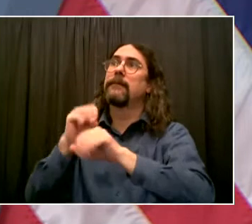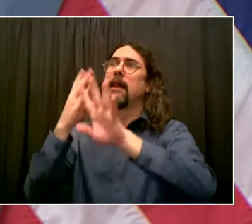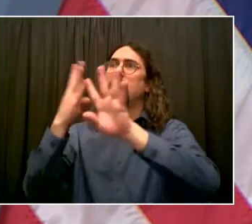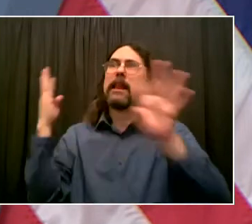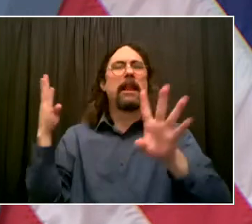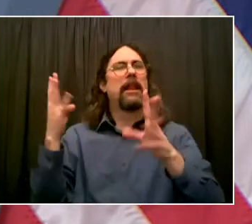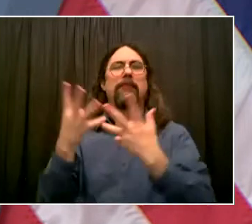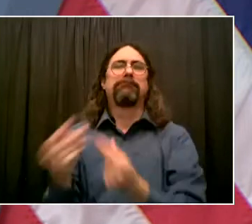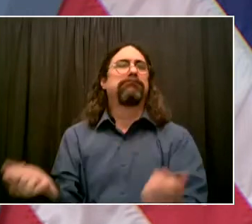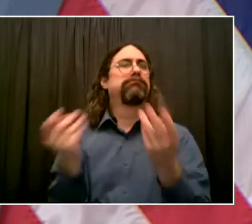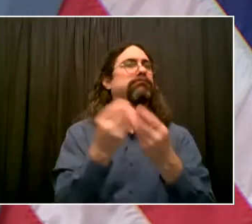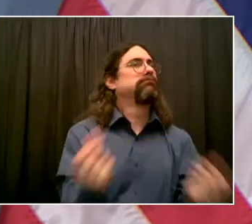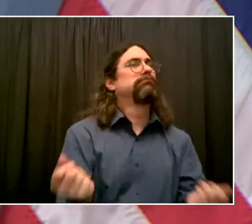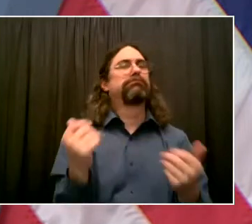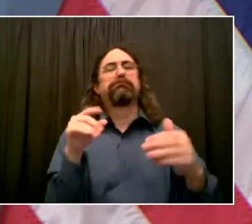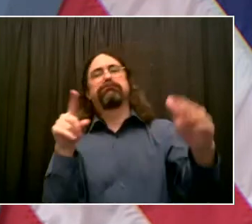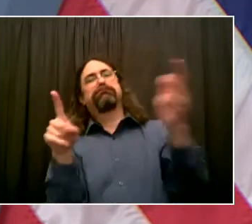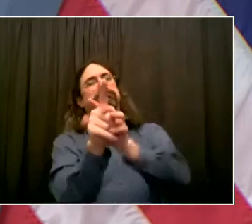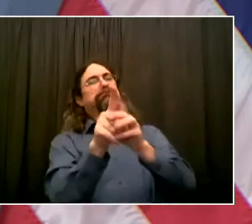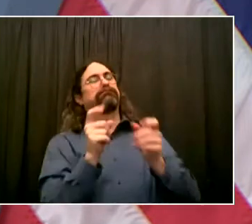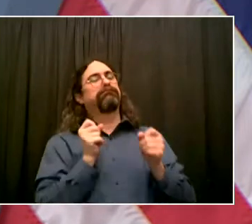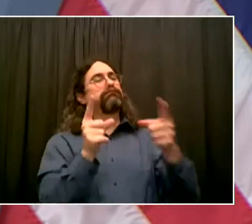city sites, go to